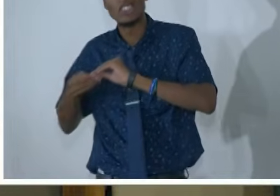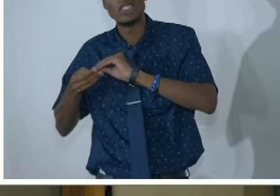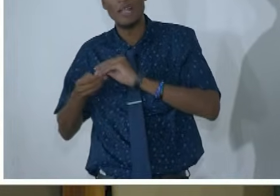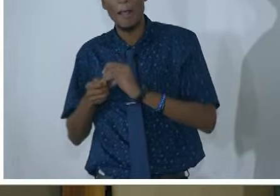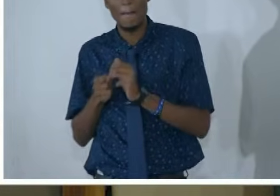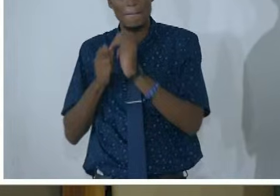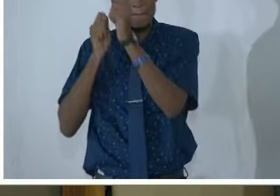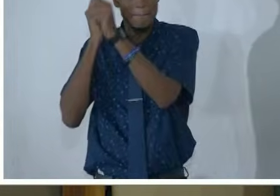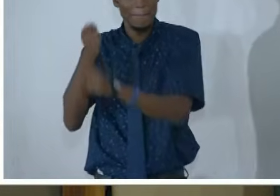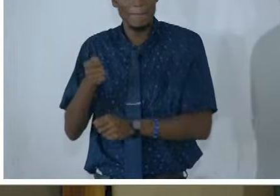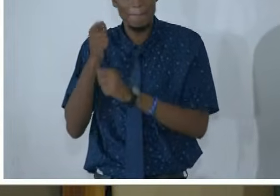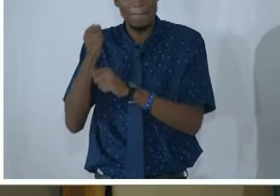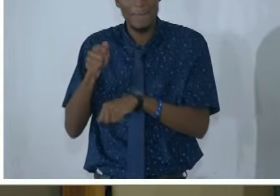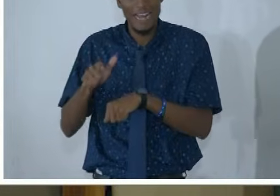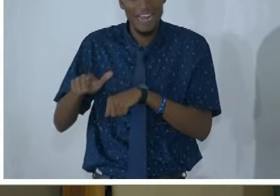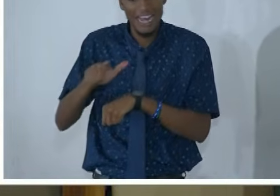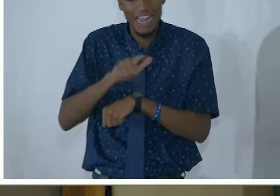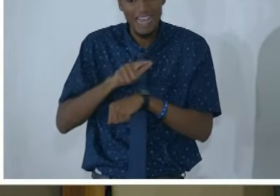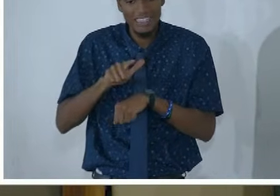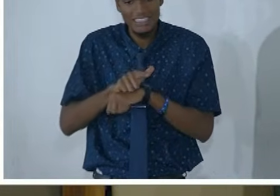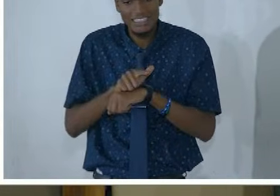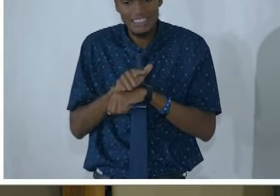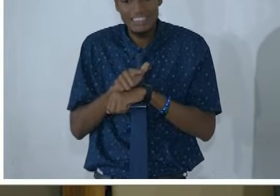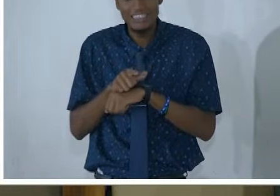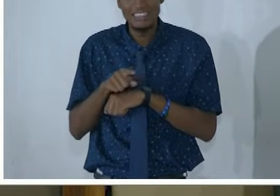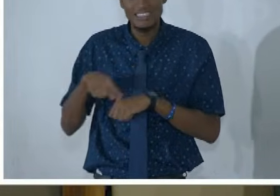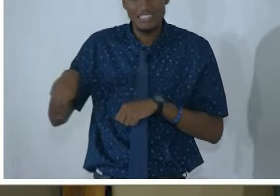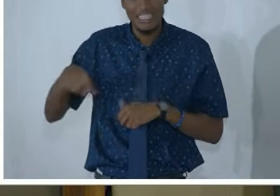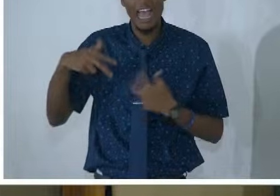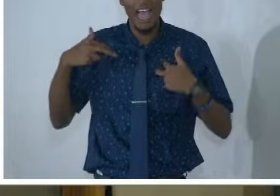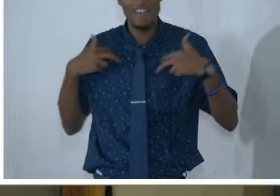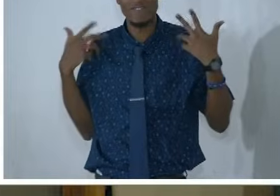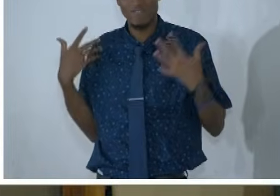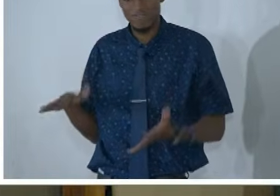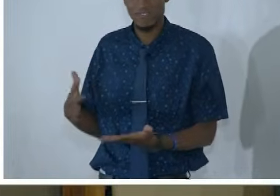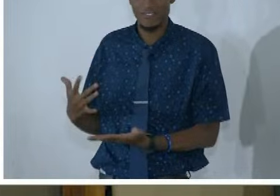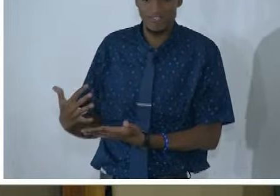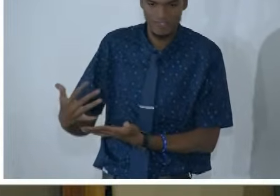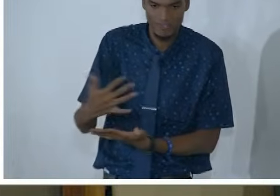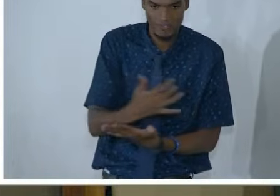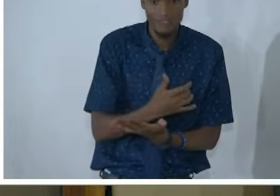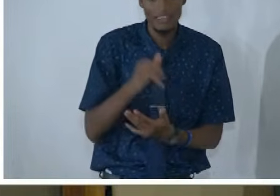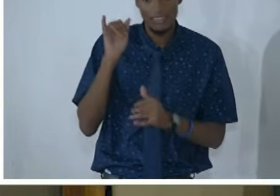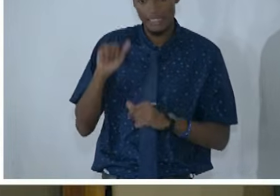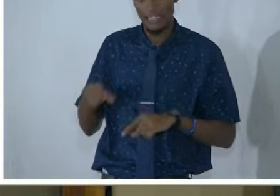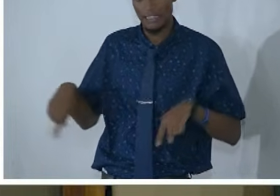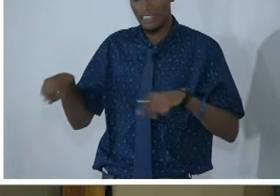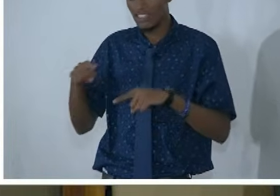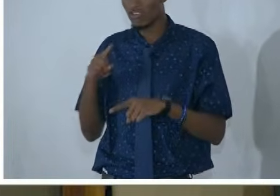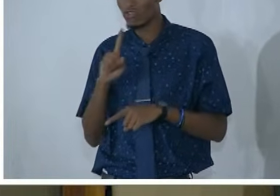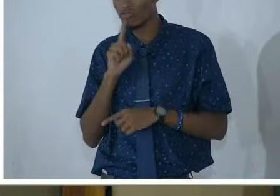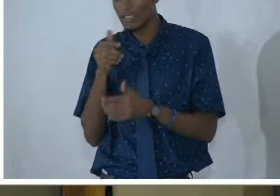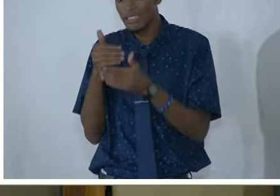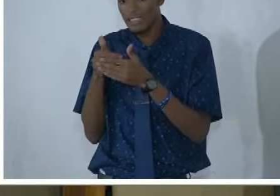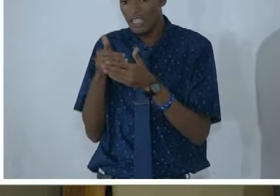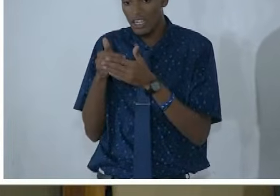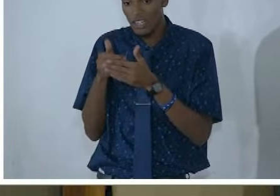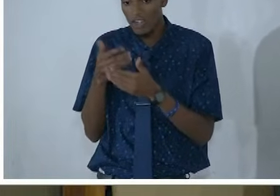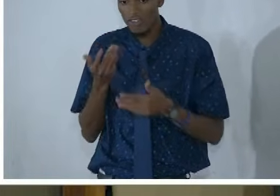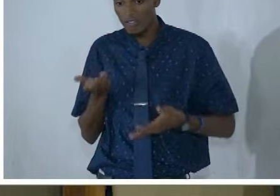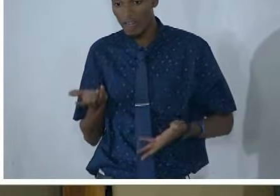mining lands have been allocated and if these are anywhere near the cockpit country?